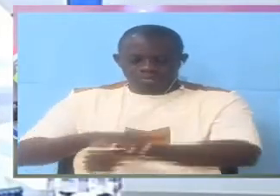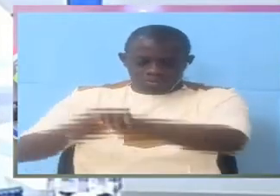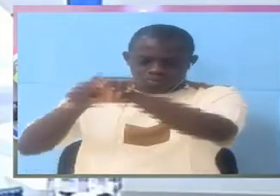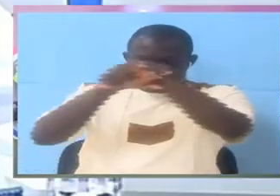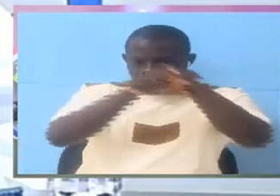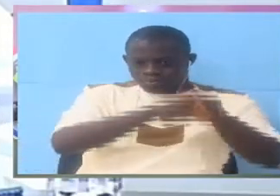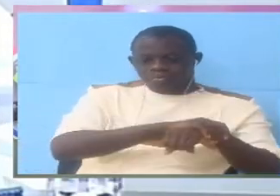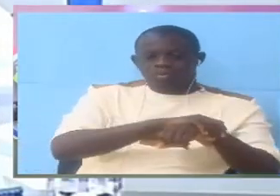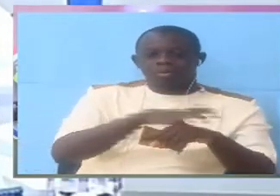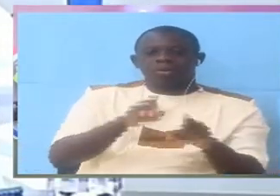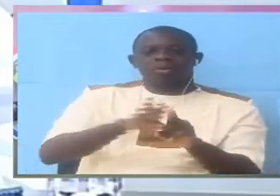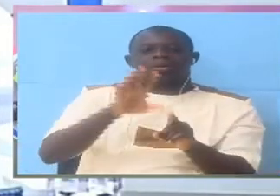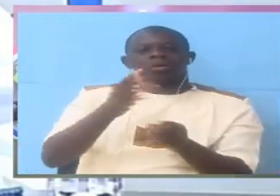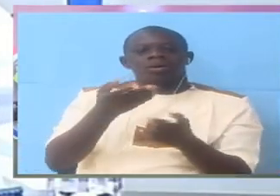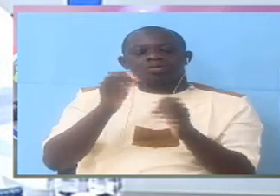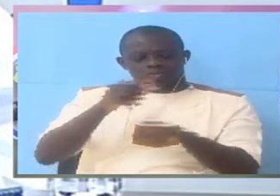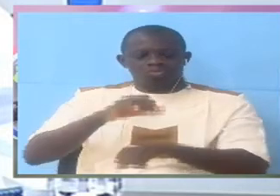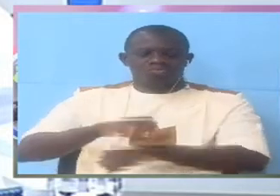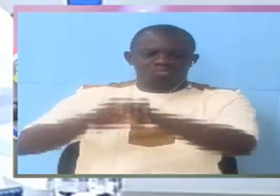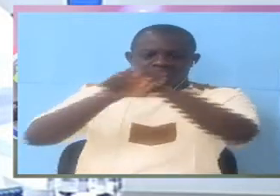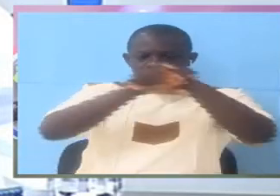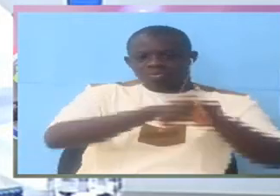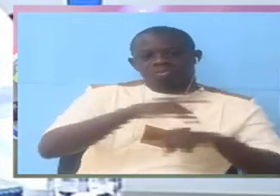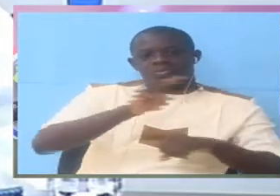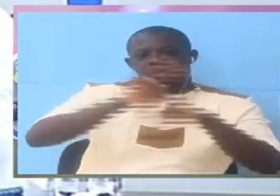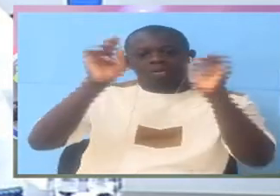they will not be able to go and demonstrate.